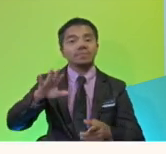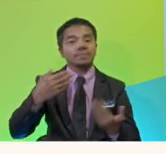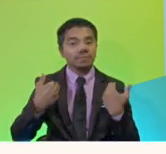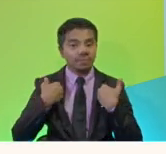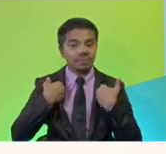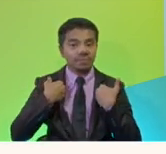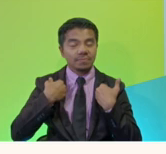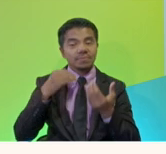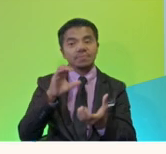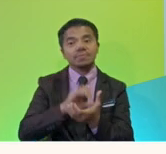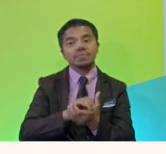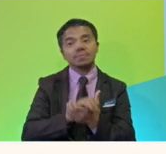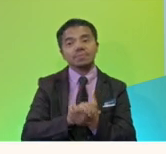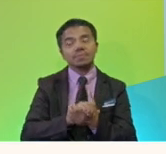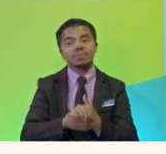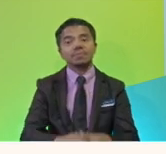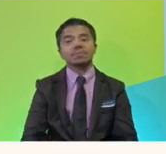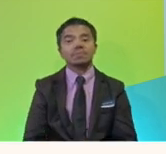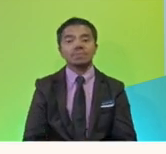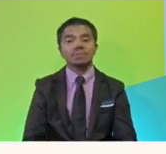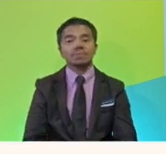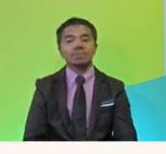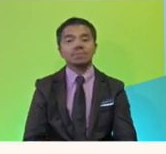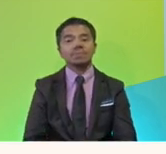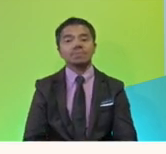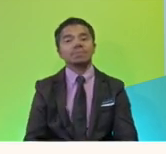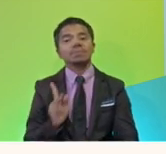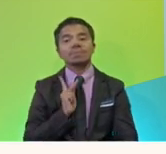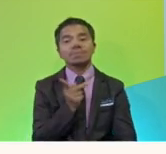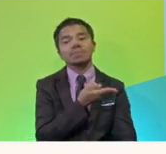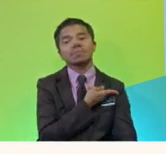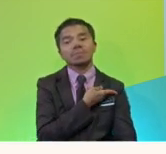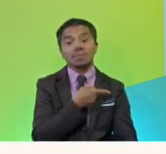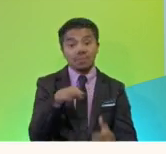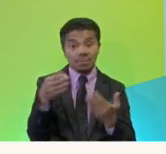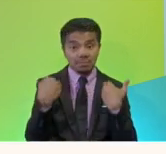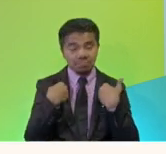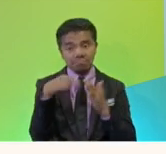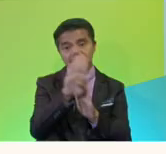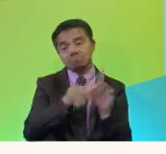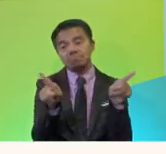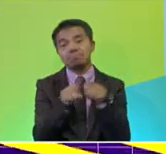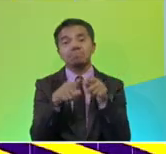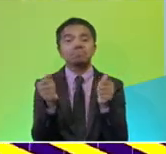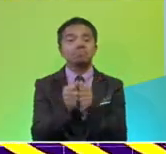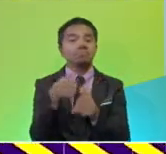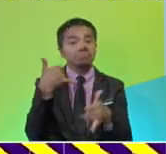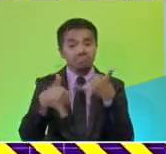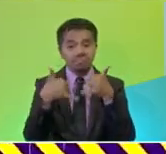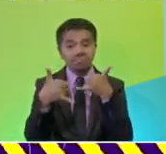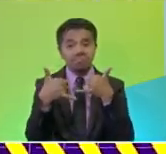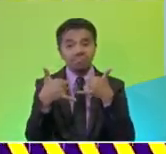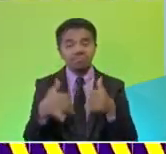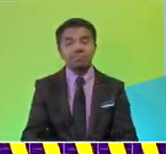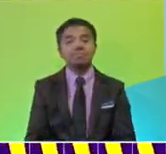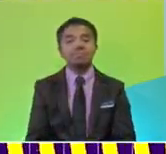on a team. We had a lot of fun together. We took the bus to our games, and when we won, we had